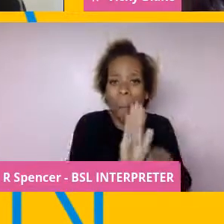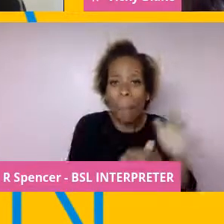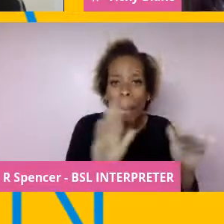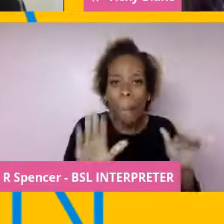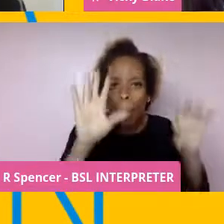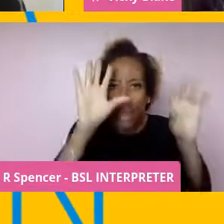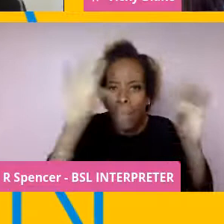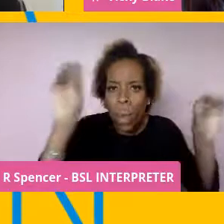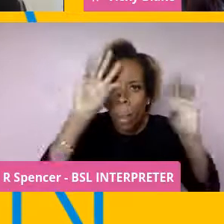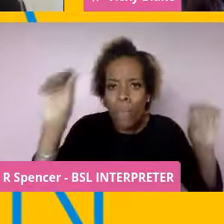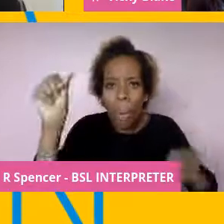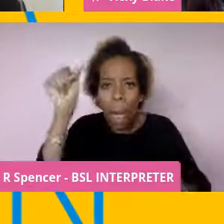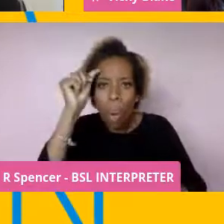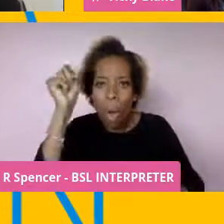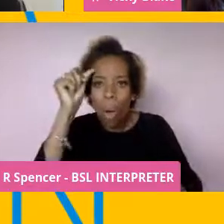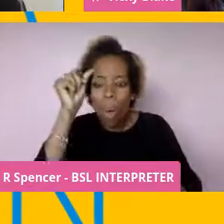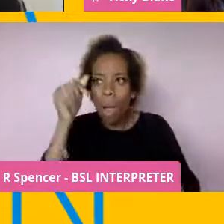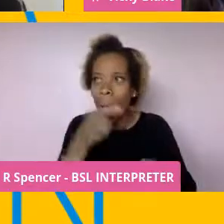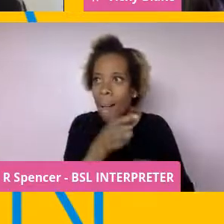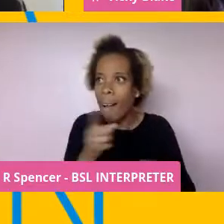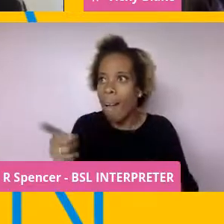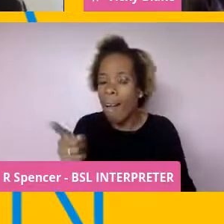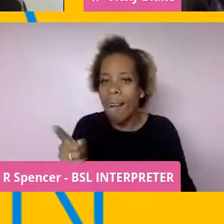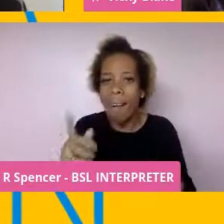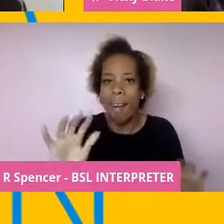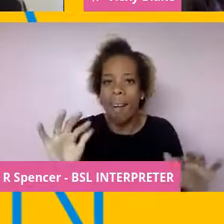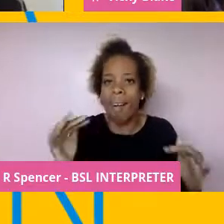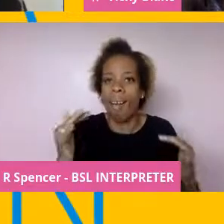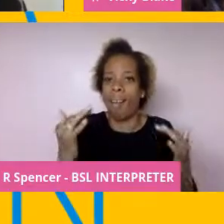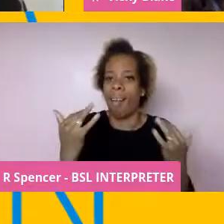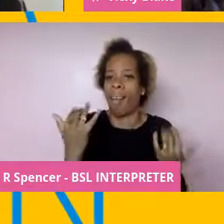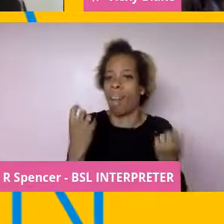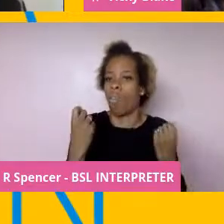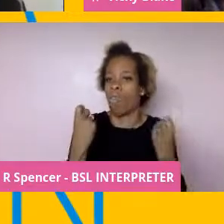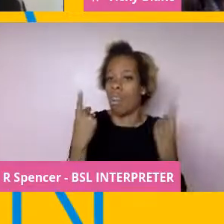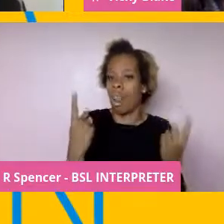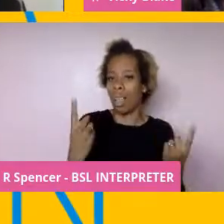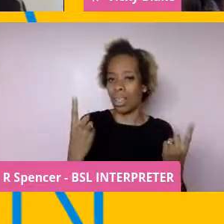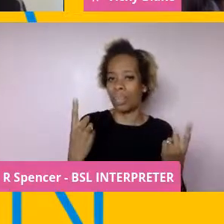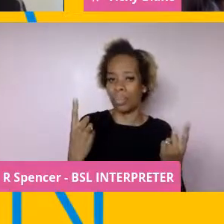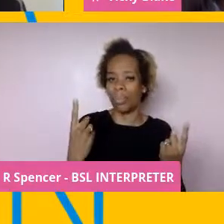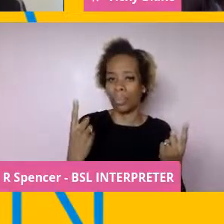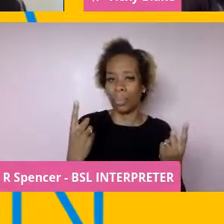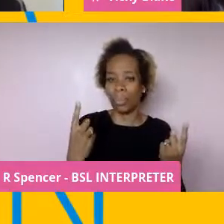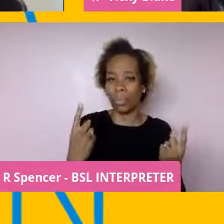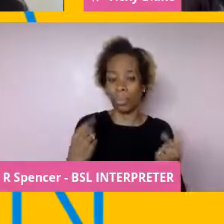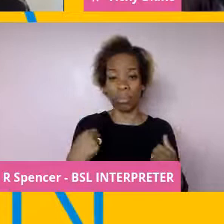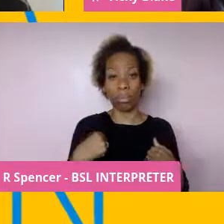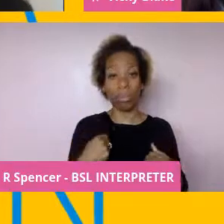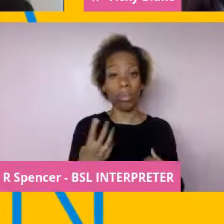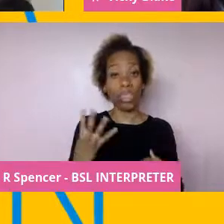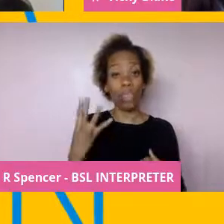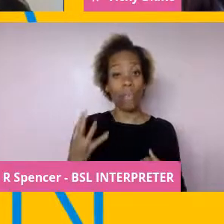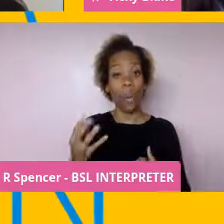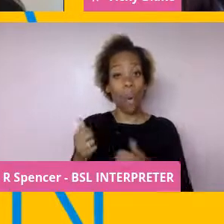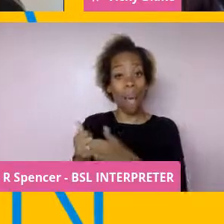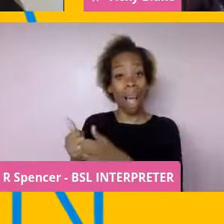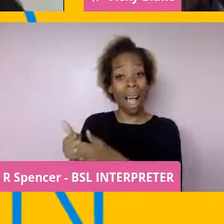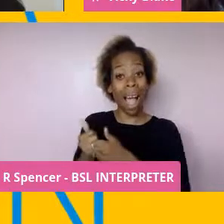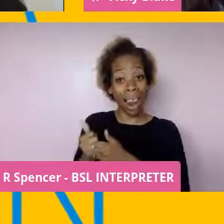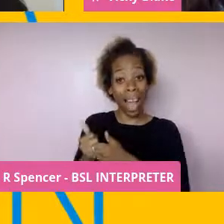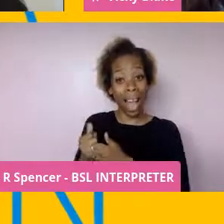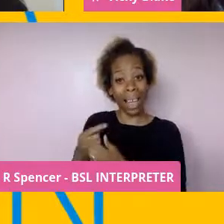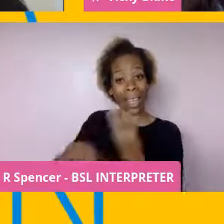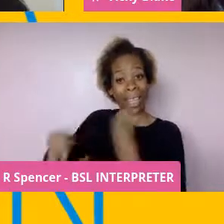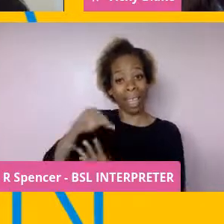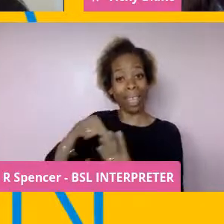government and the Metro Mayor level, but we have 4 allies who are clearly more aligned